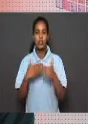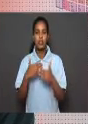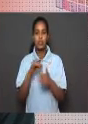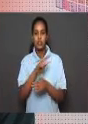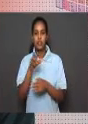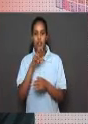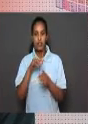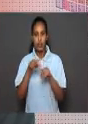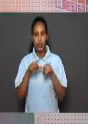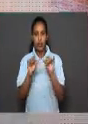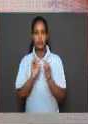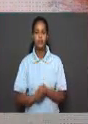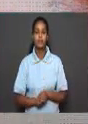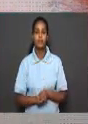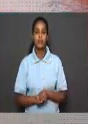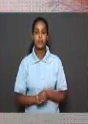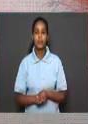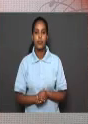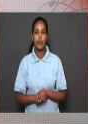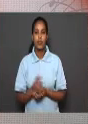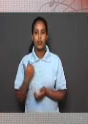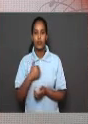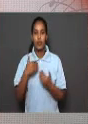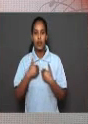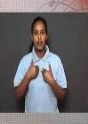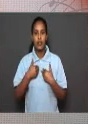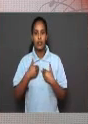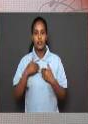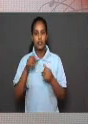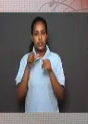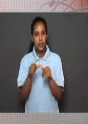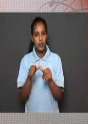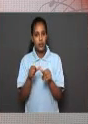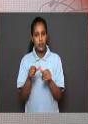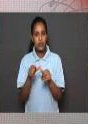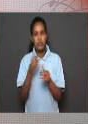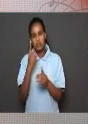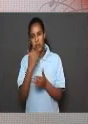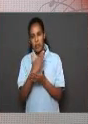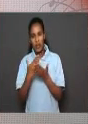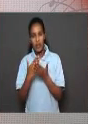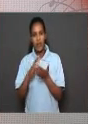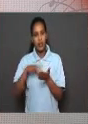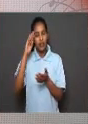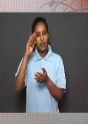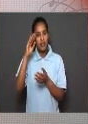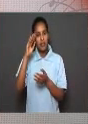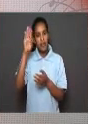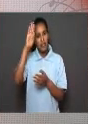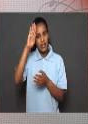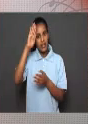they undergo. You have already spent some time learning about buffer